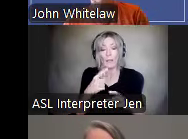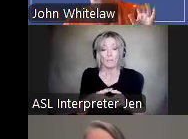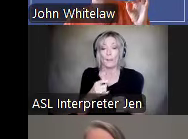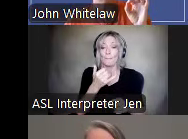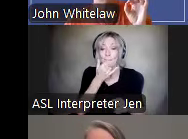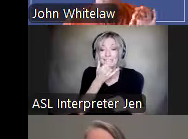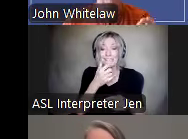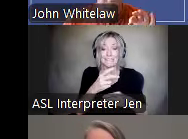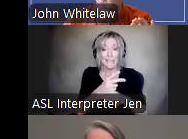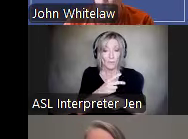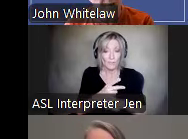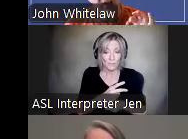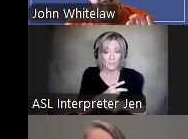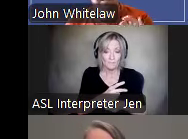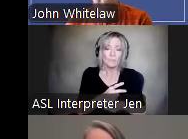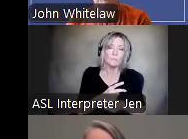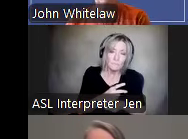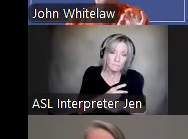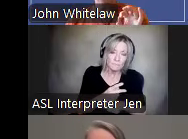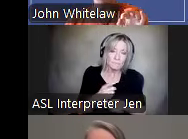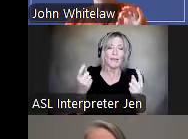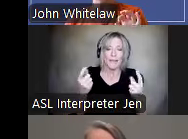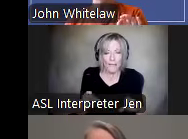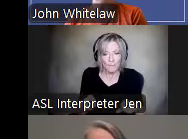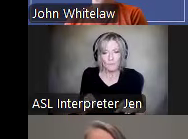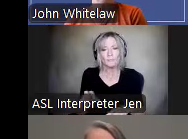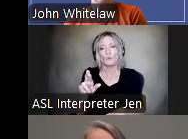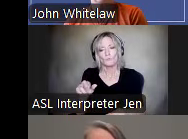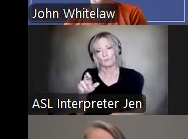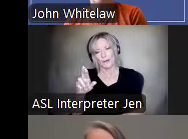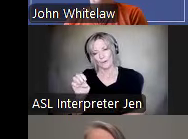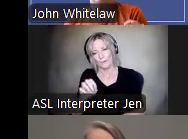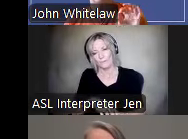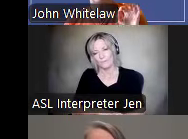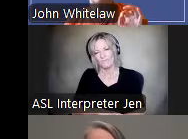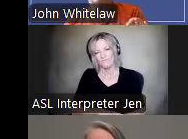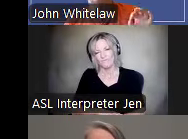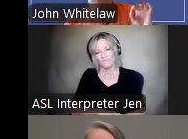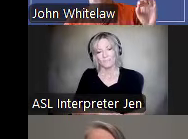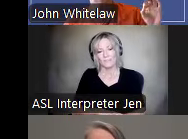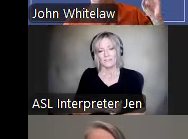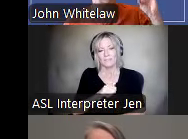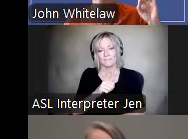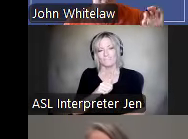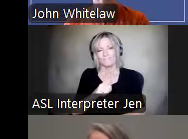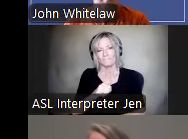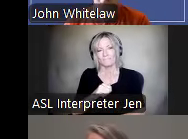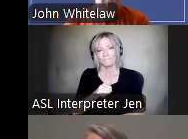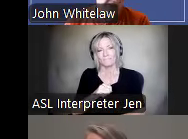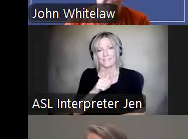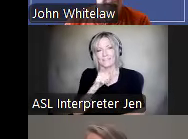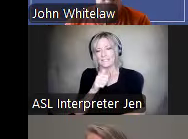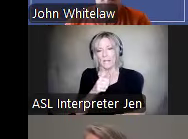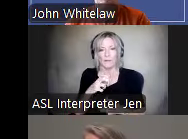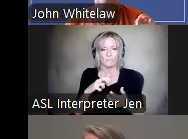miscalculation, while it does happen on occasion, is really quite rare. It is not there's not a daily problem that we